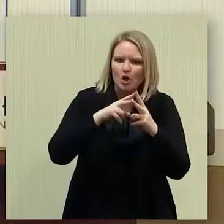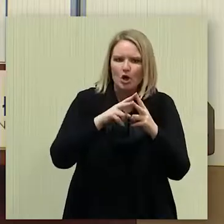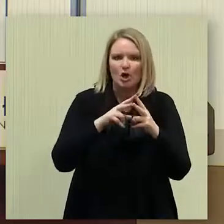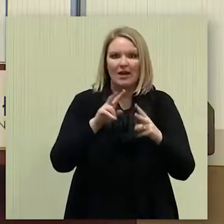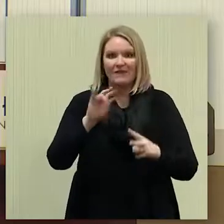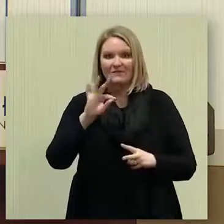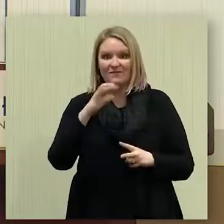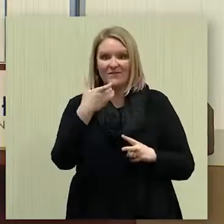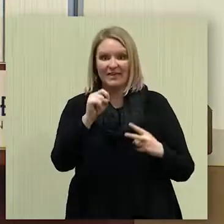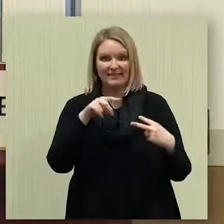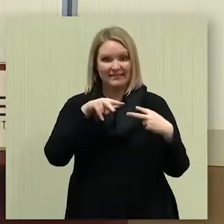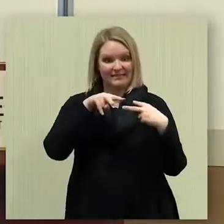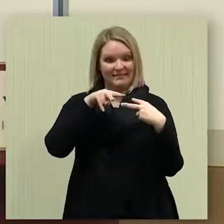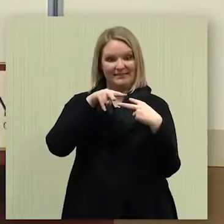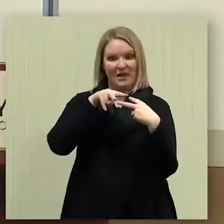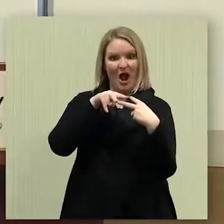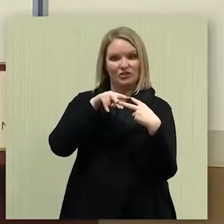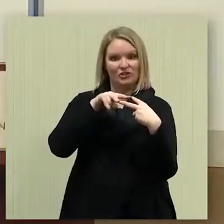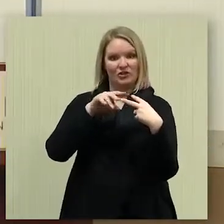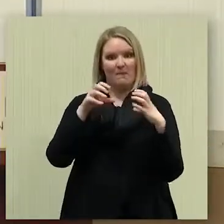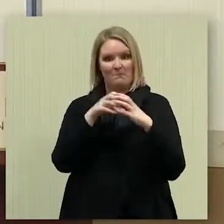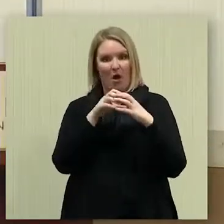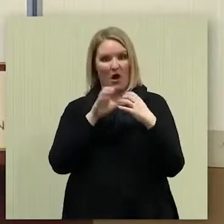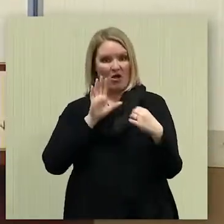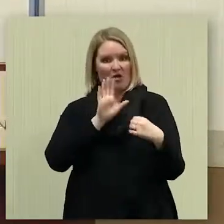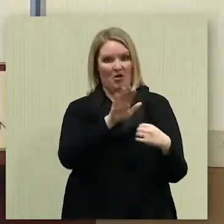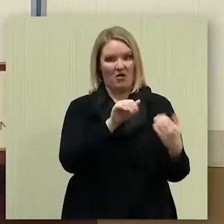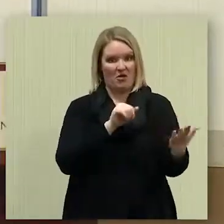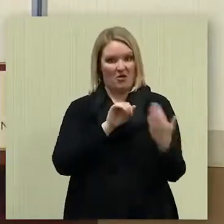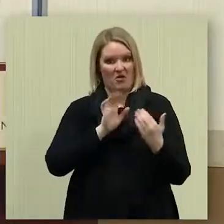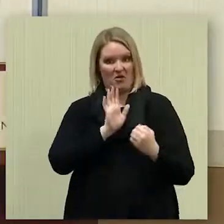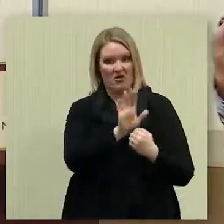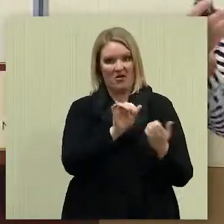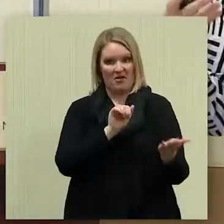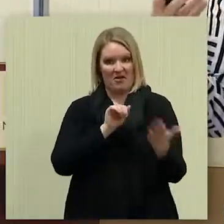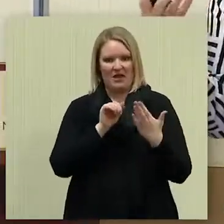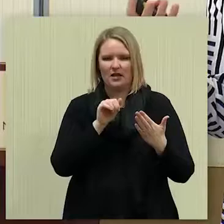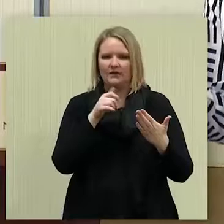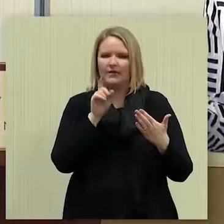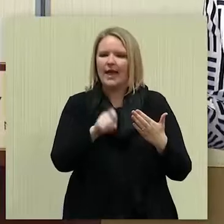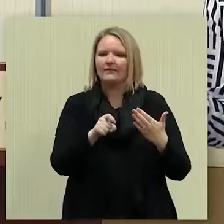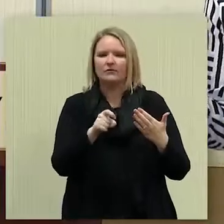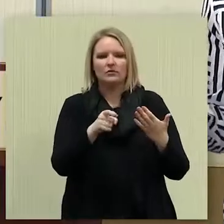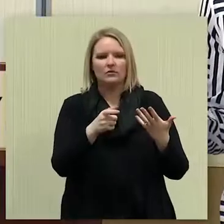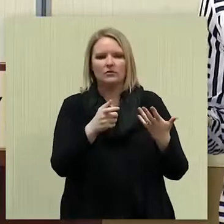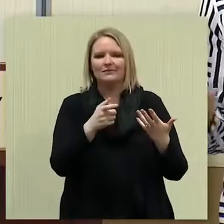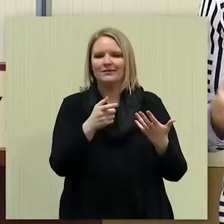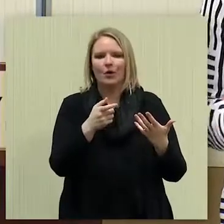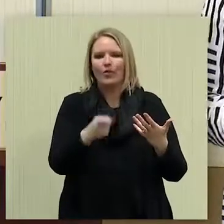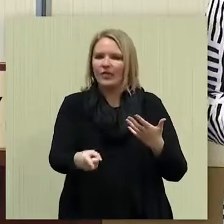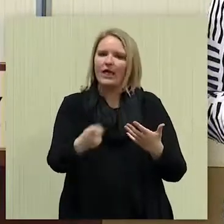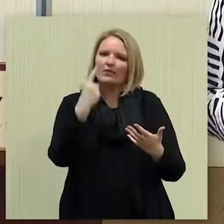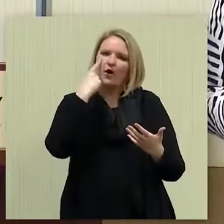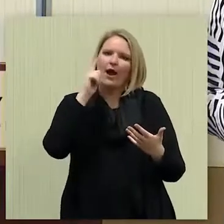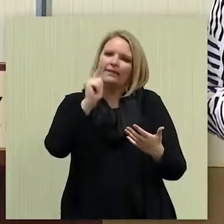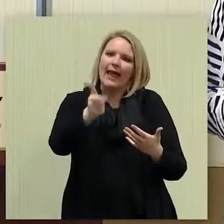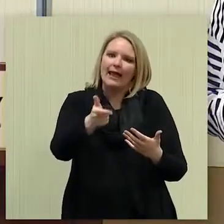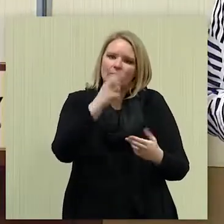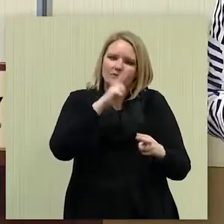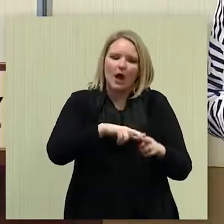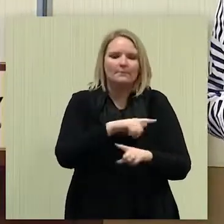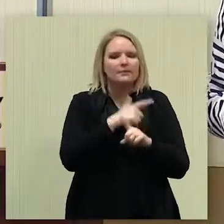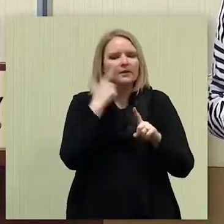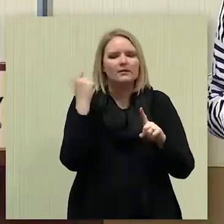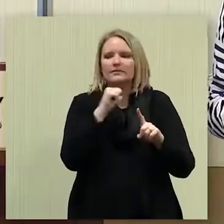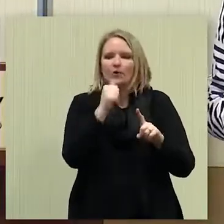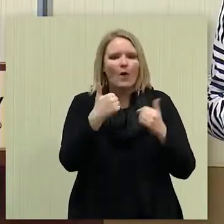touch each other and a ball would go back and forth, and them, you know, kind of finding that to be fun over time, because they didn't have